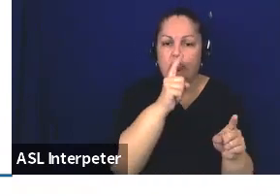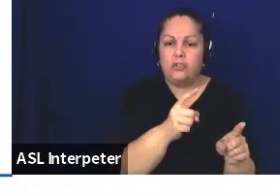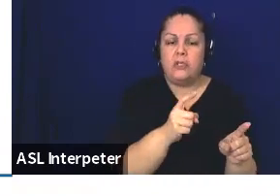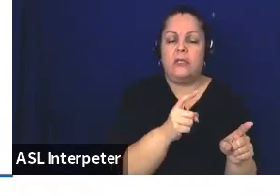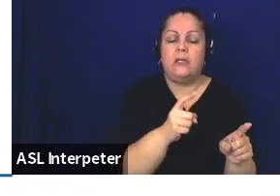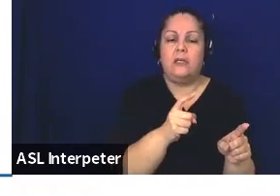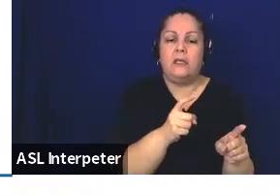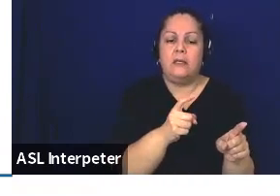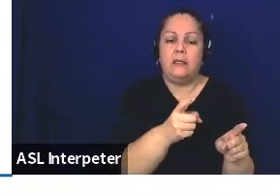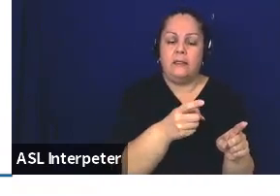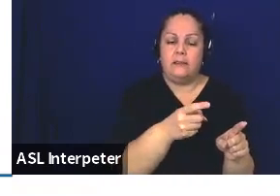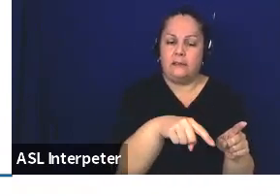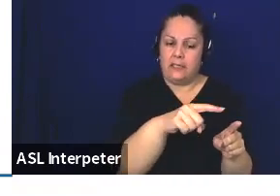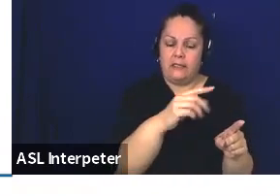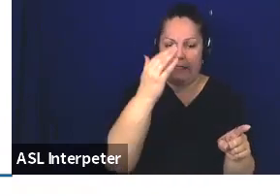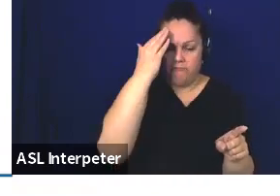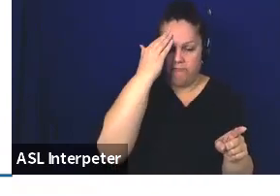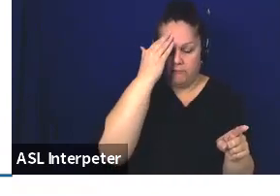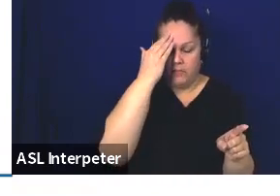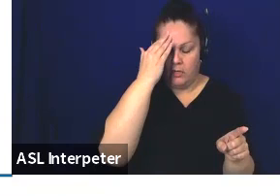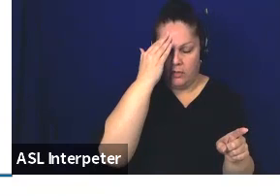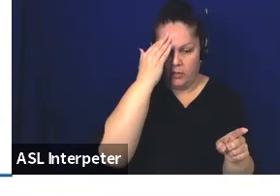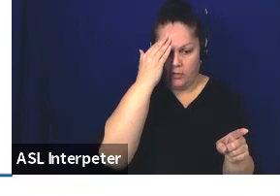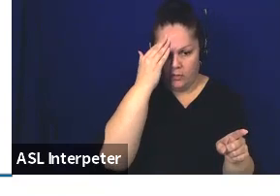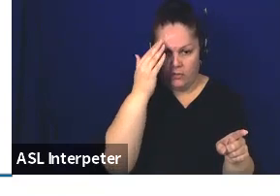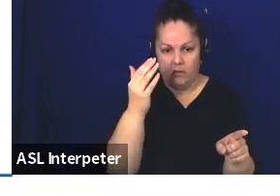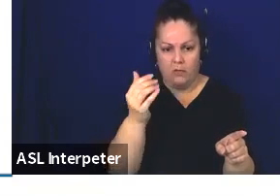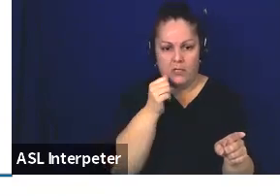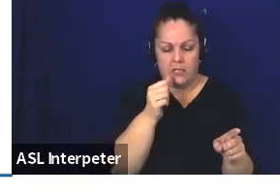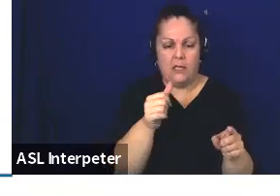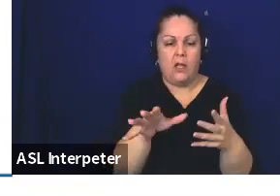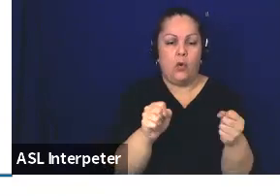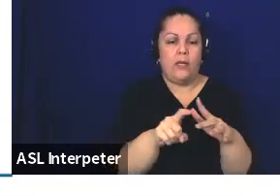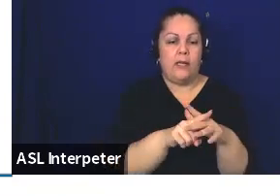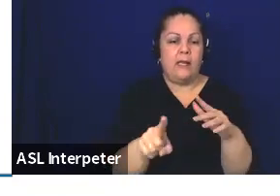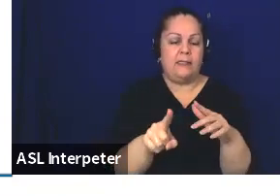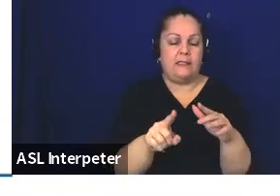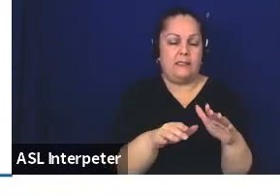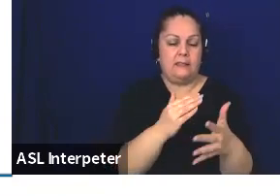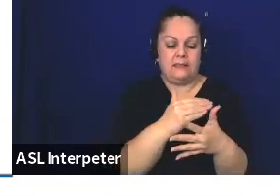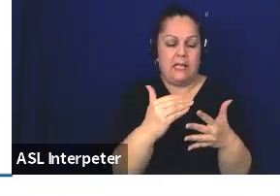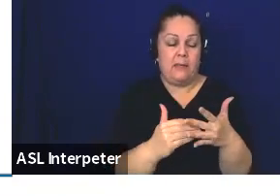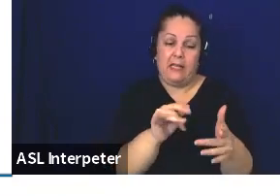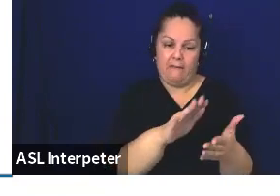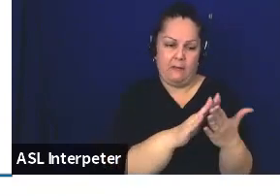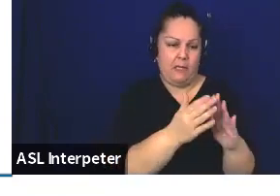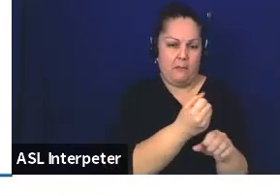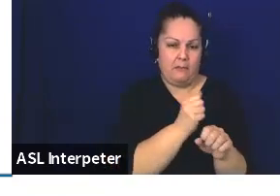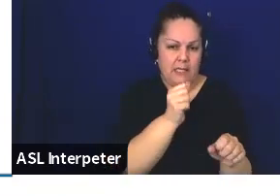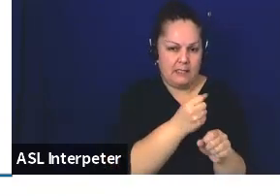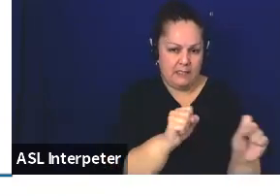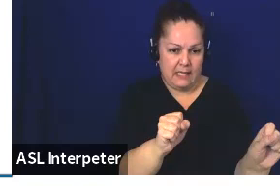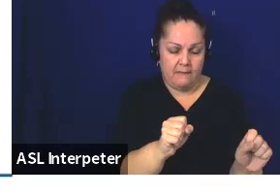that they're aware of the quick exit steps should the situation become unsafe. And so if you